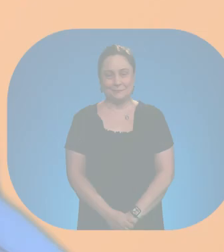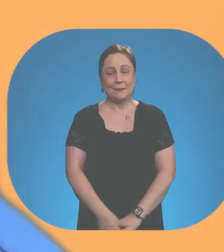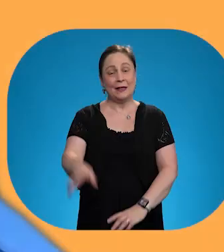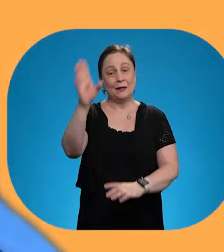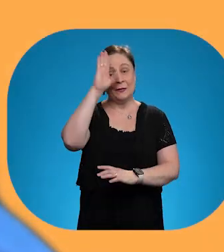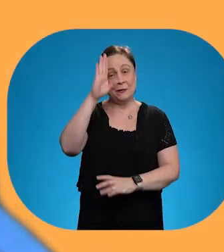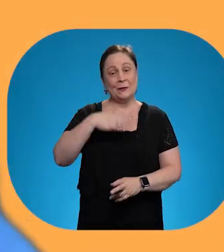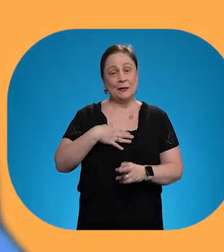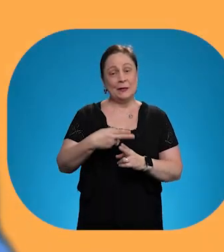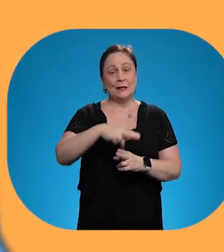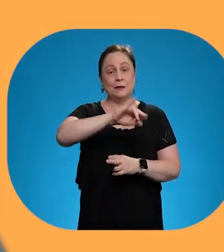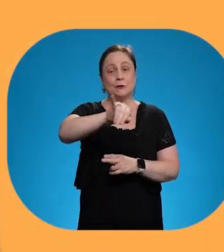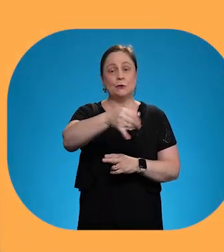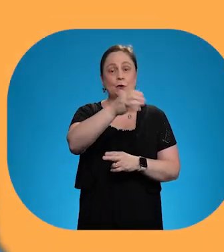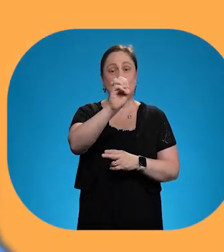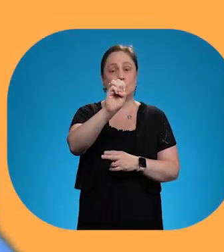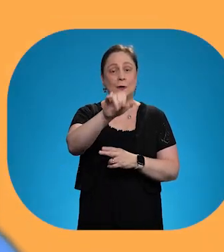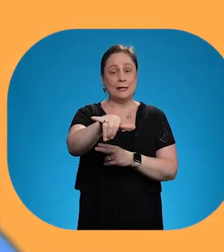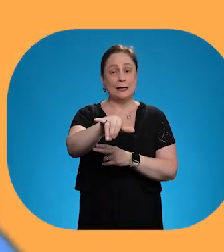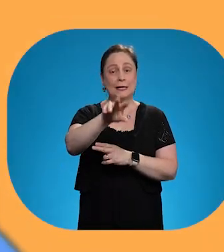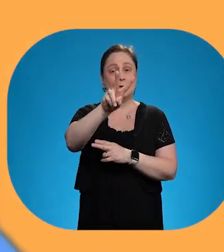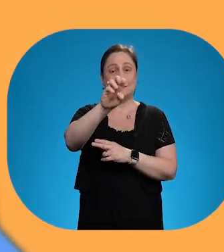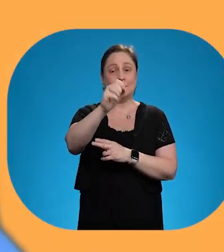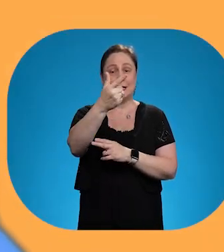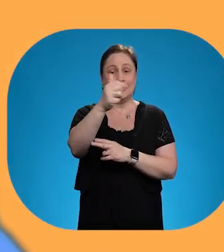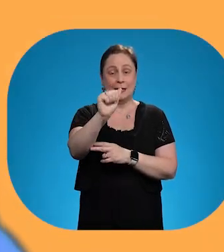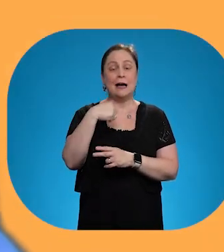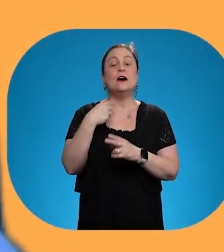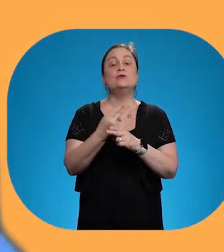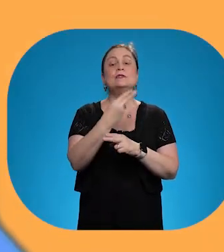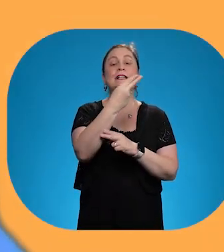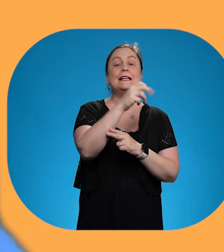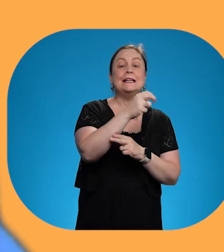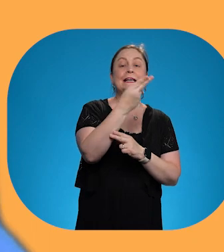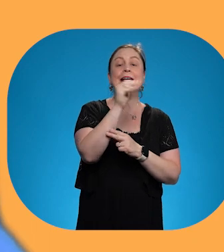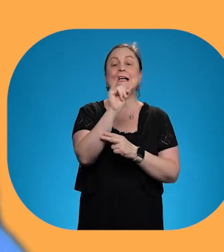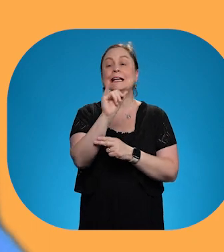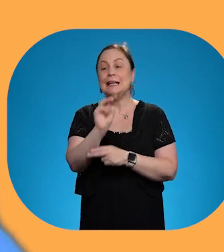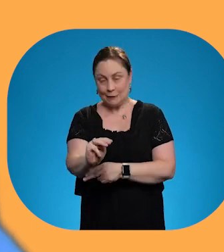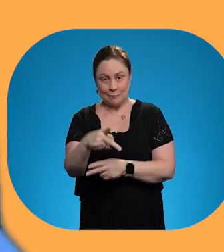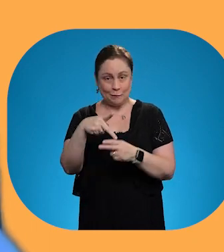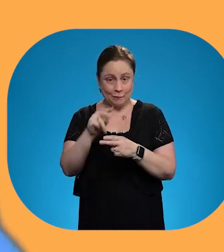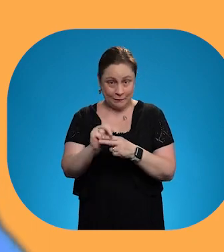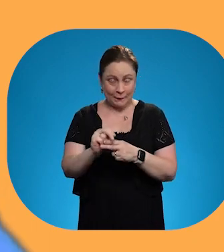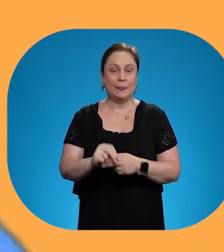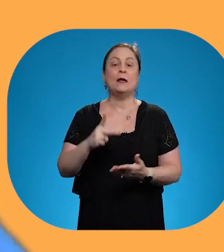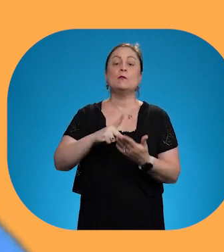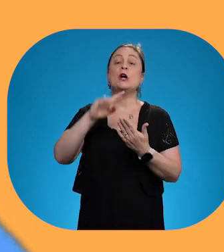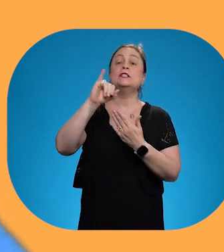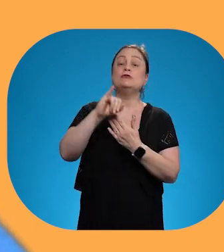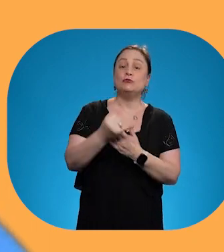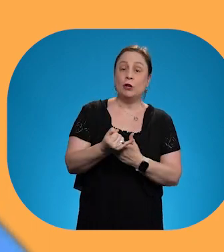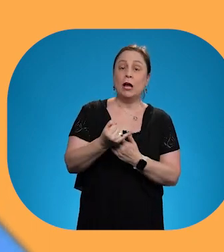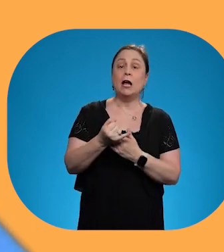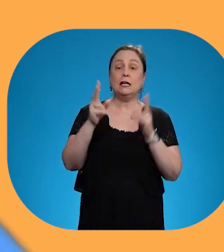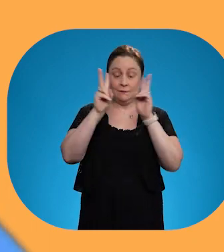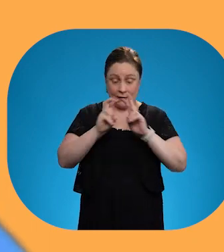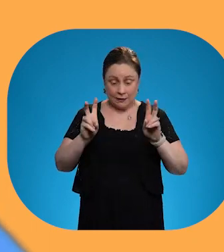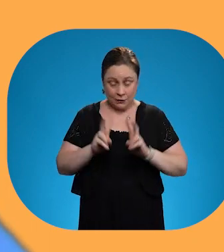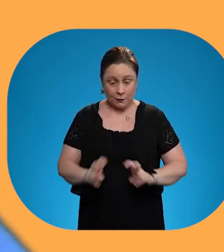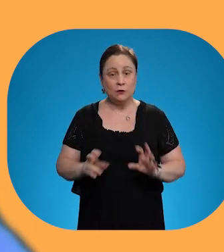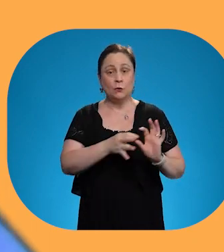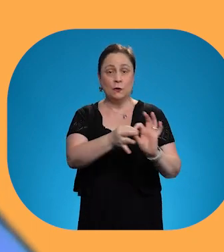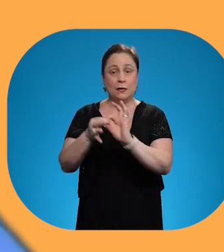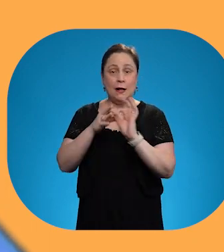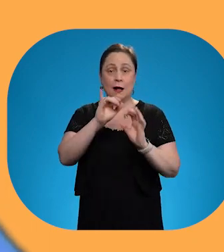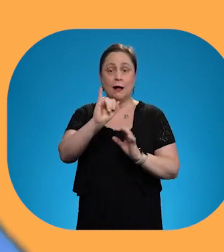Hello everyone, my name is Joey Vega and I use he, him pronouns. I am the Project and Evaluation Coordinator for ILRU.